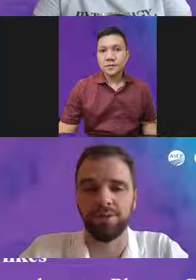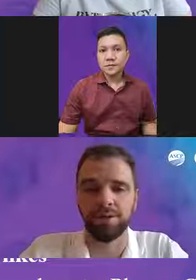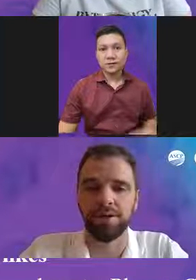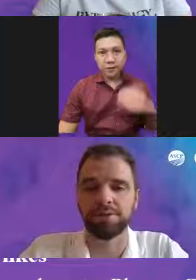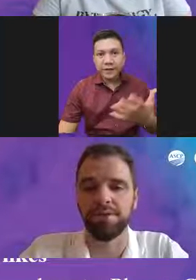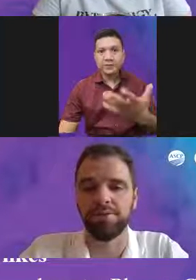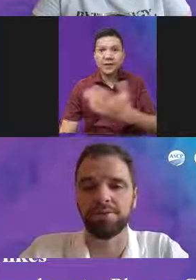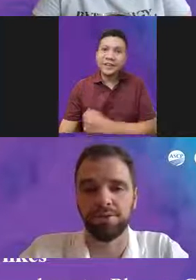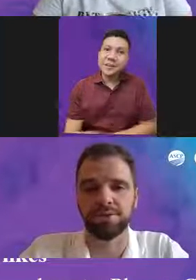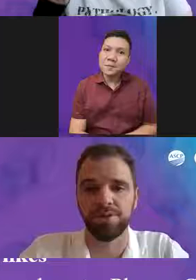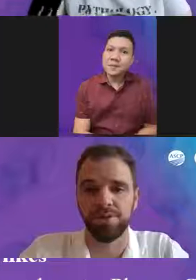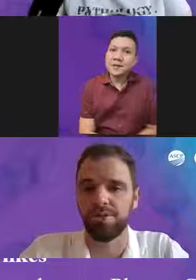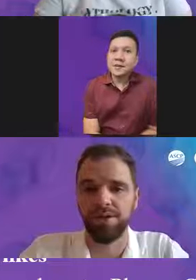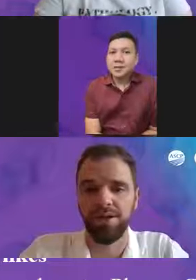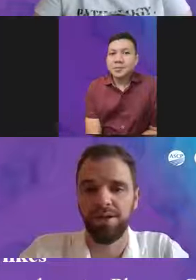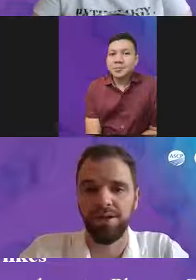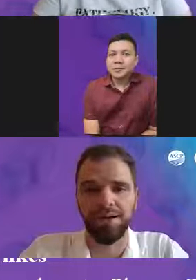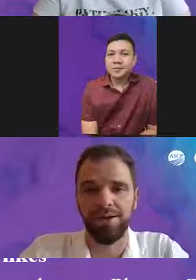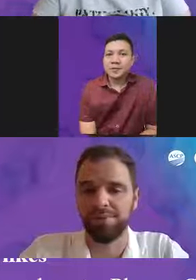plasmodias, different malarias,